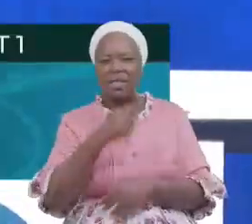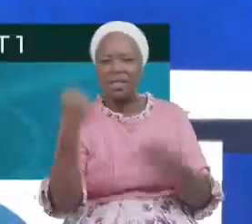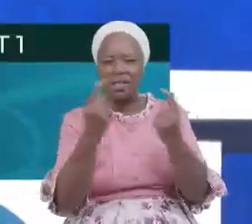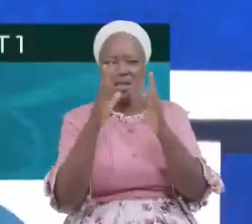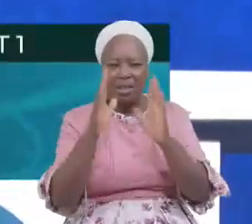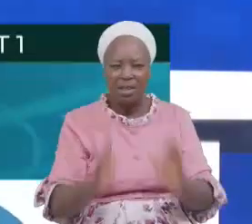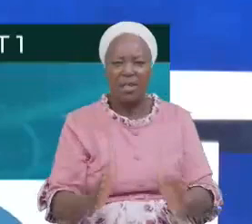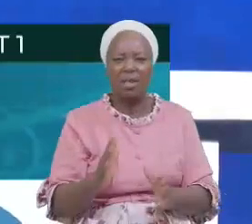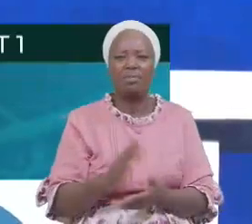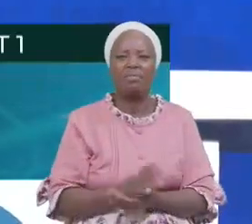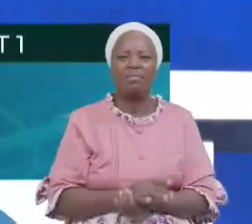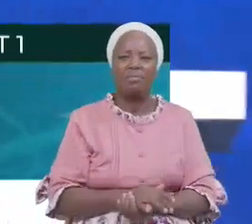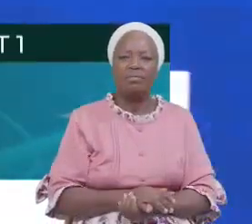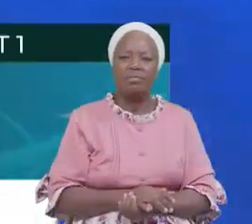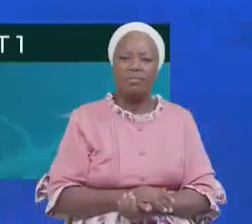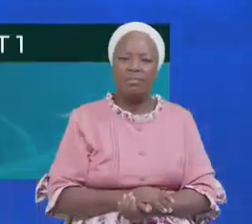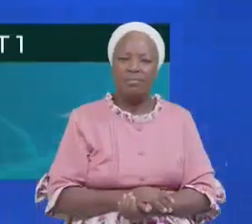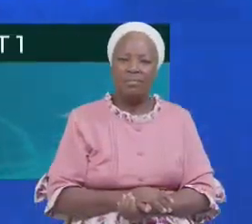sinner.